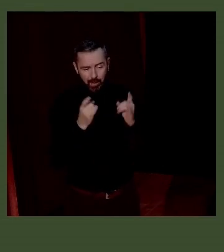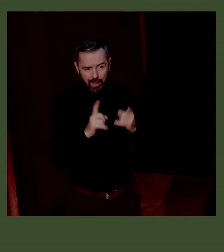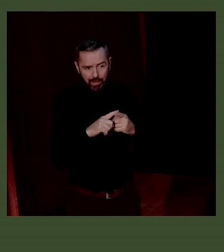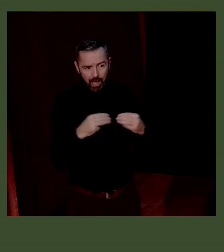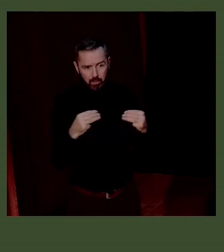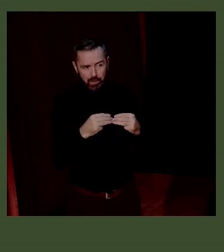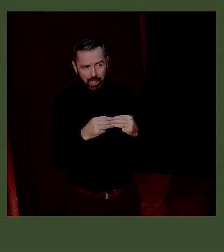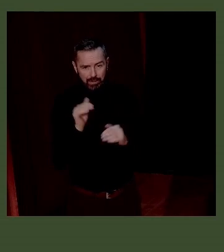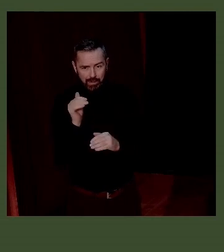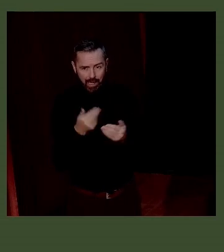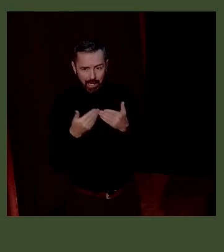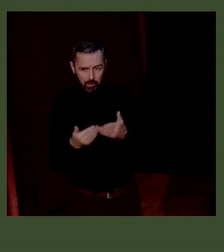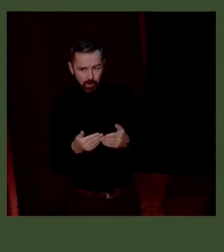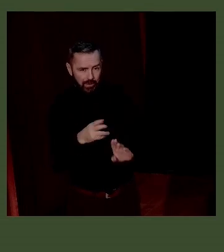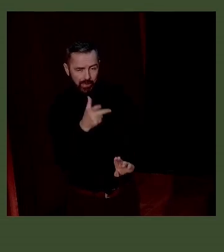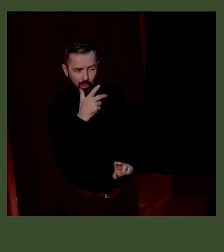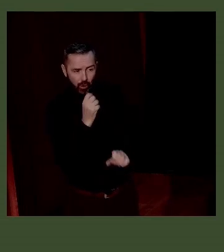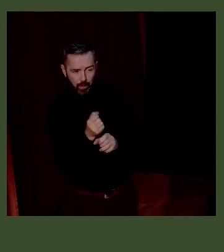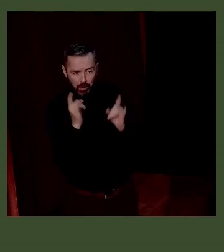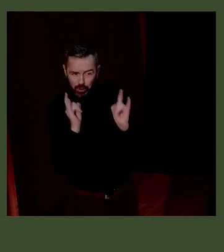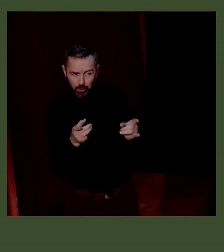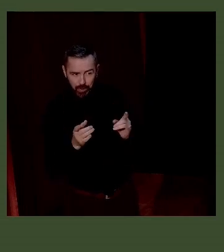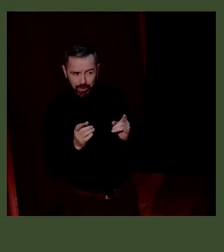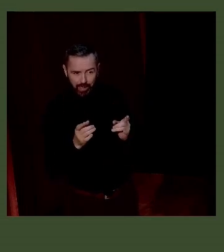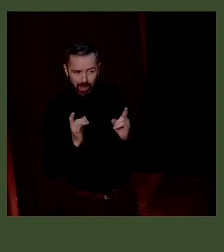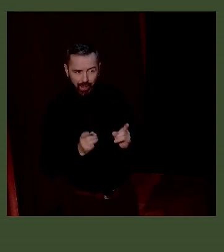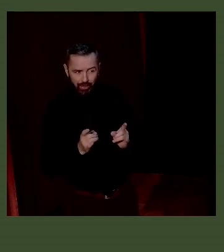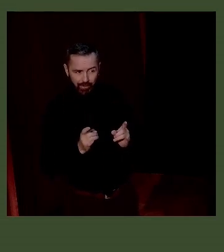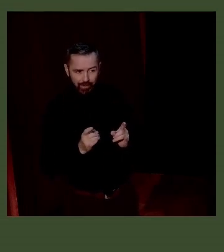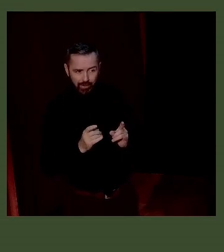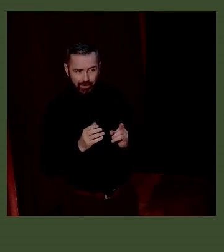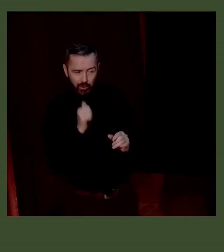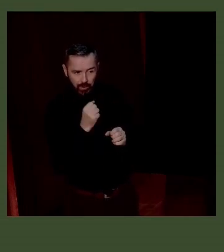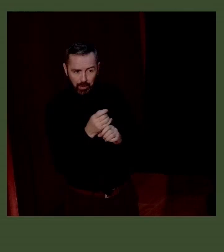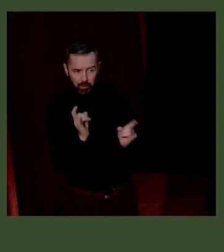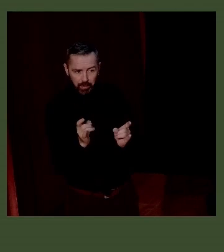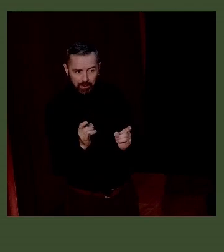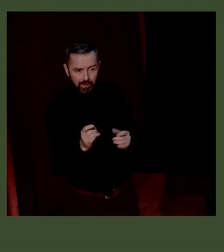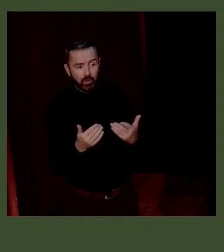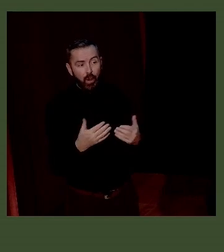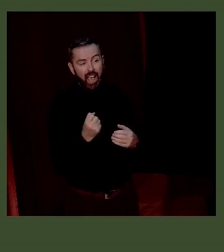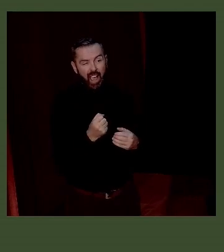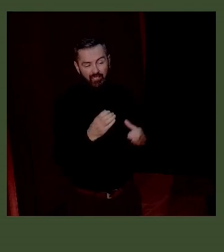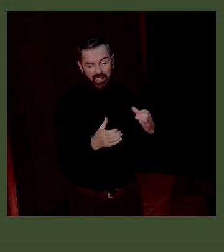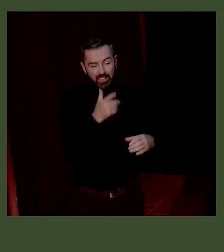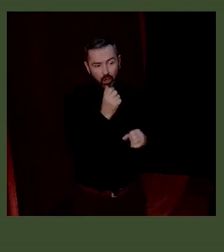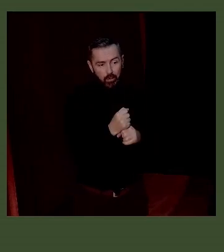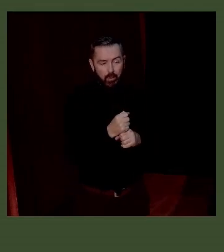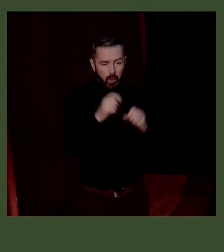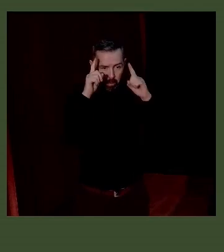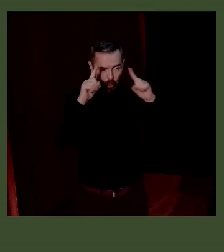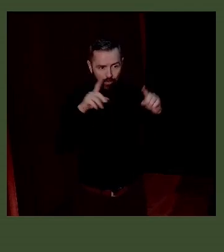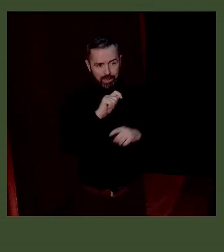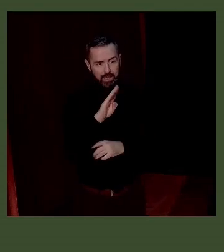exports. He didn't refer to human health at all. Now, there was a case to be answered about bovine TB, but there were so many cases to be